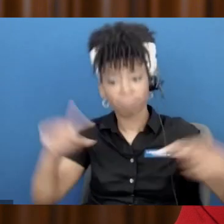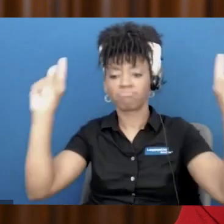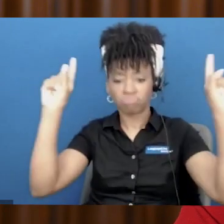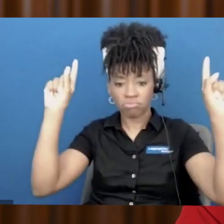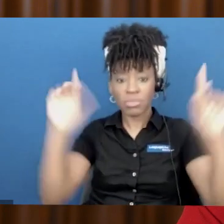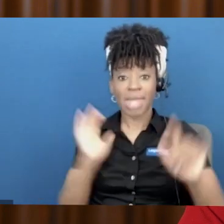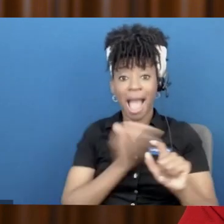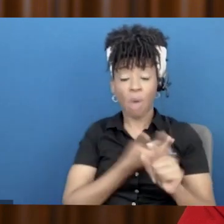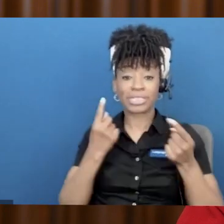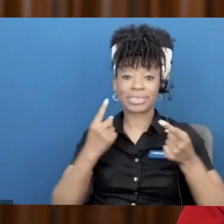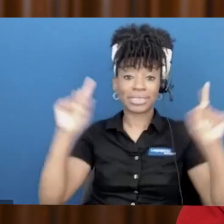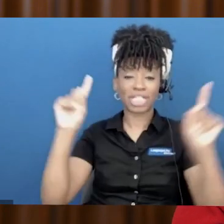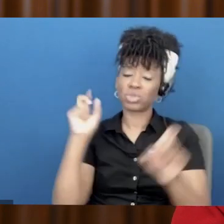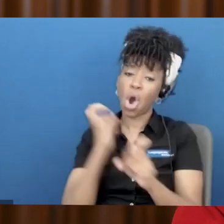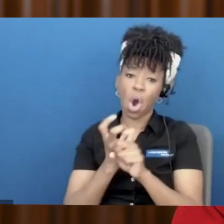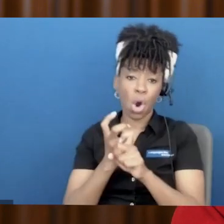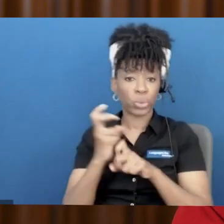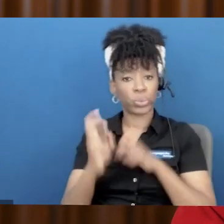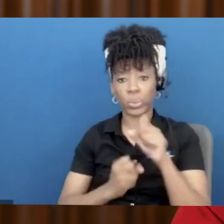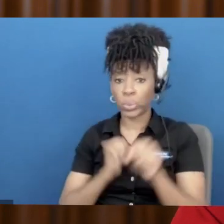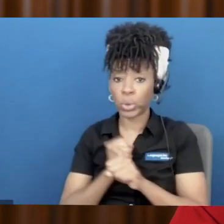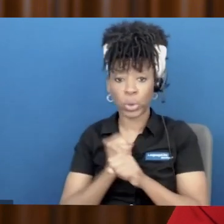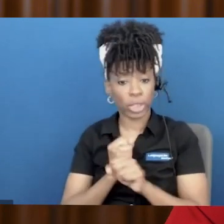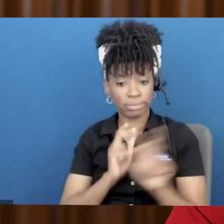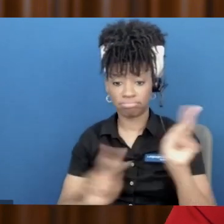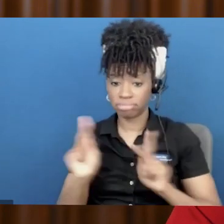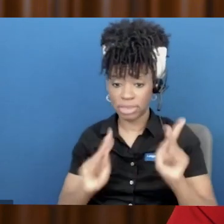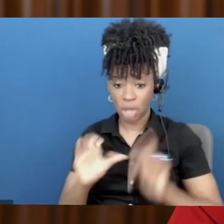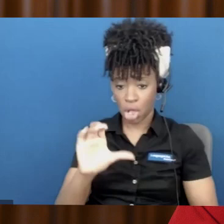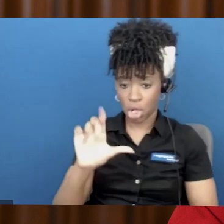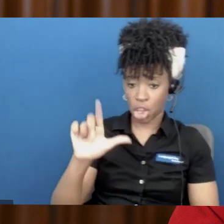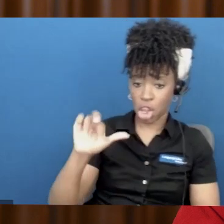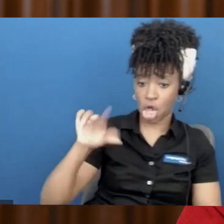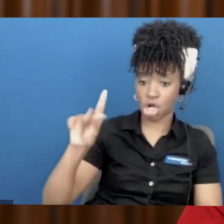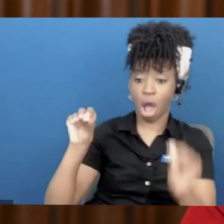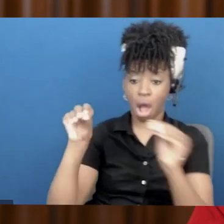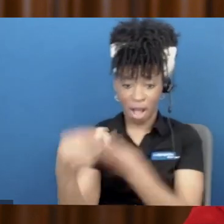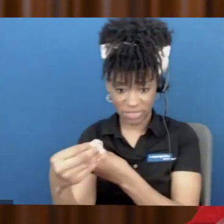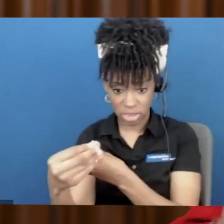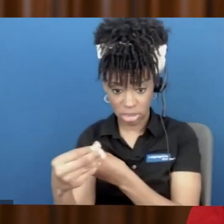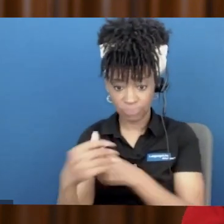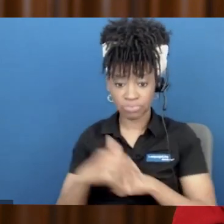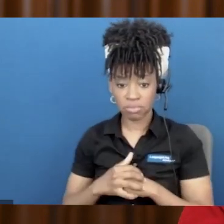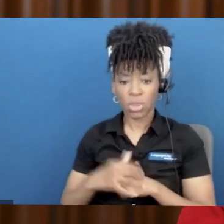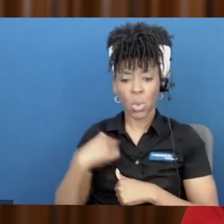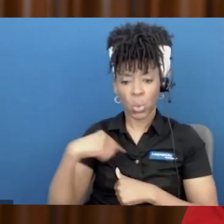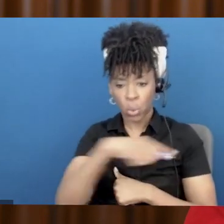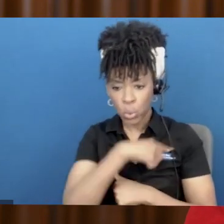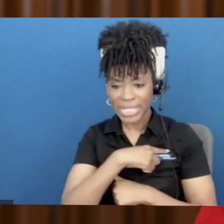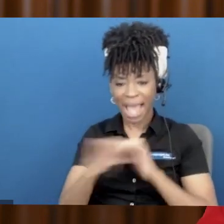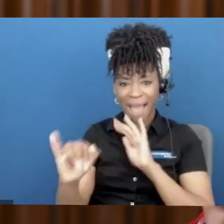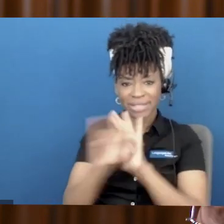very hard work. Informed by a thorough equity analysis of the April election, we identified safe new polling